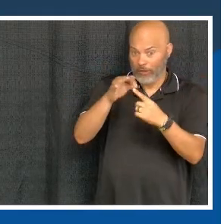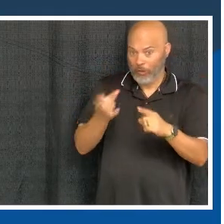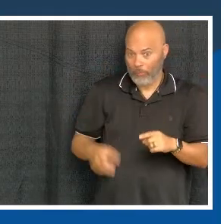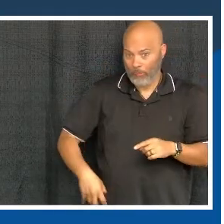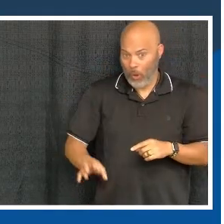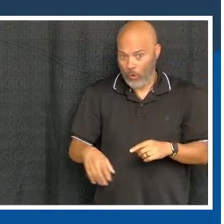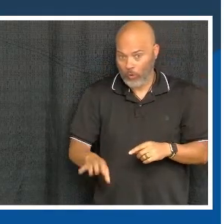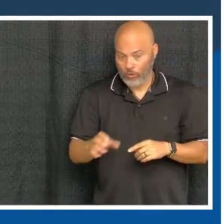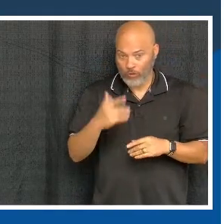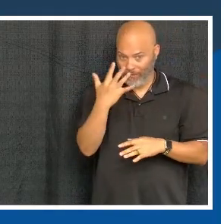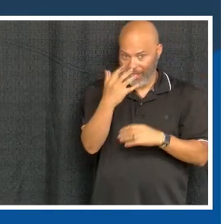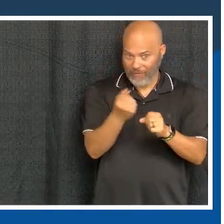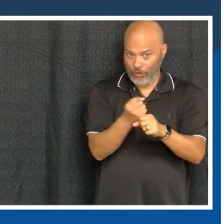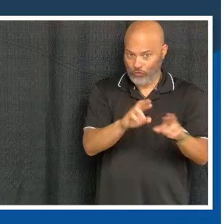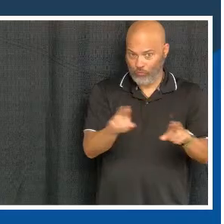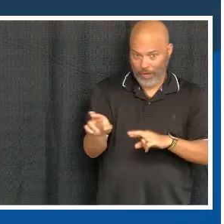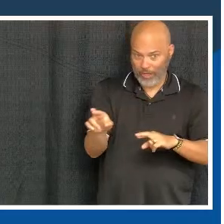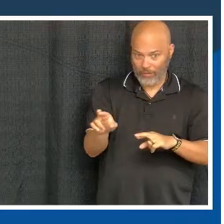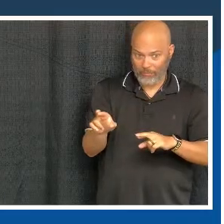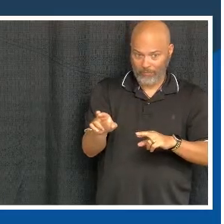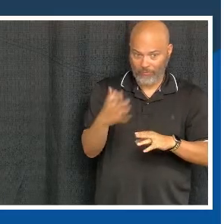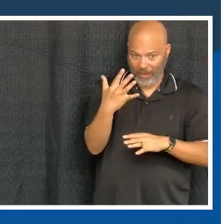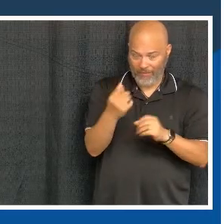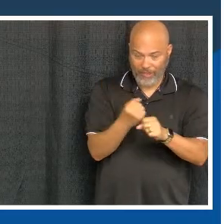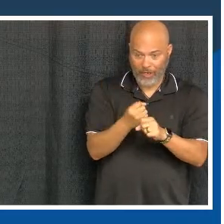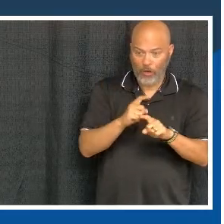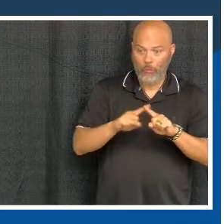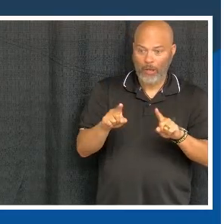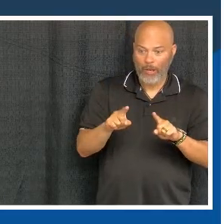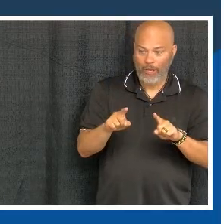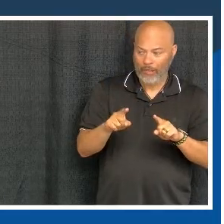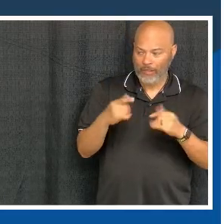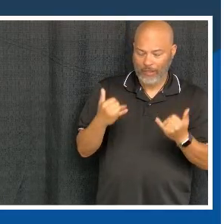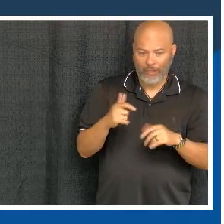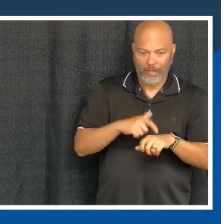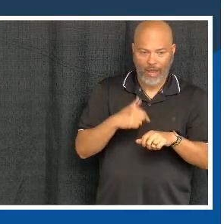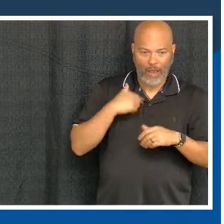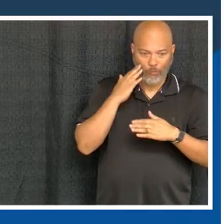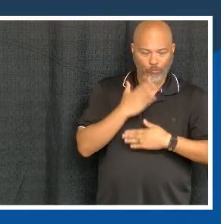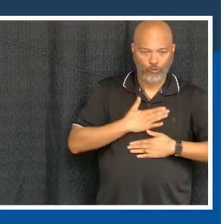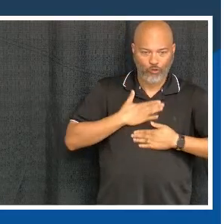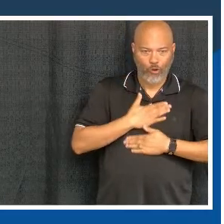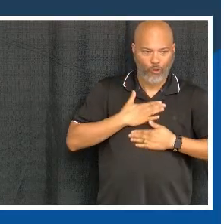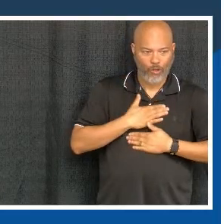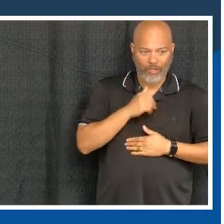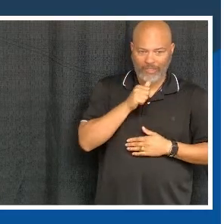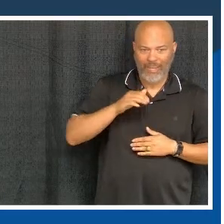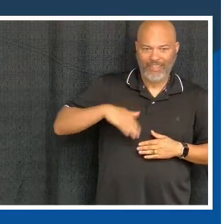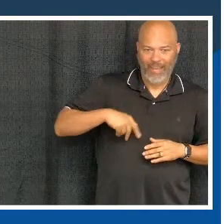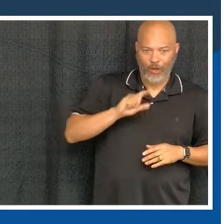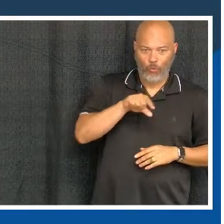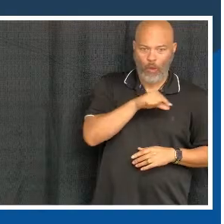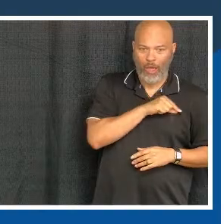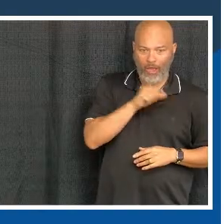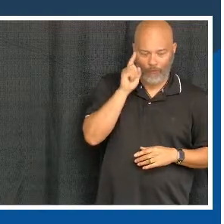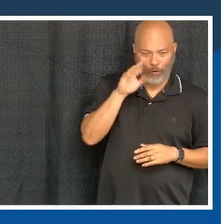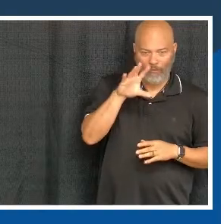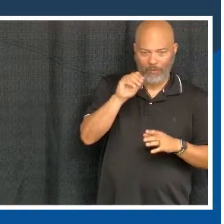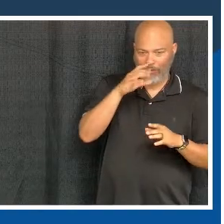You got 5 years to get ready, okay? But in the meantime, I'm going to enjoy not yet qualifying for the 50-plus